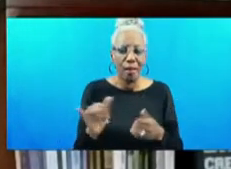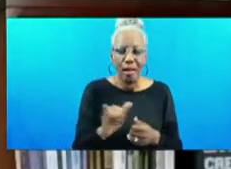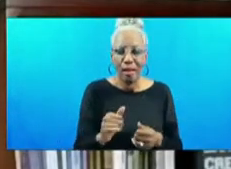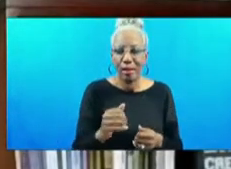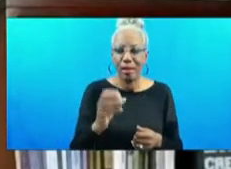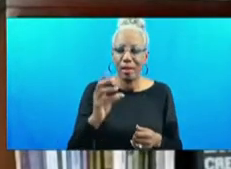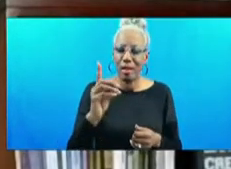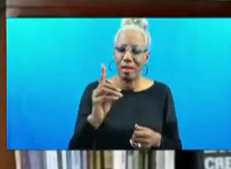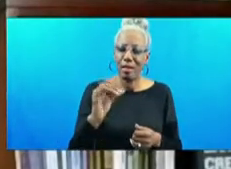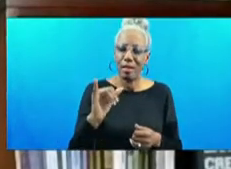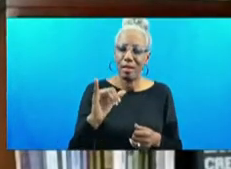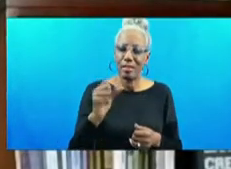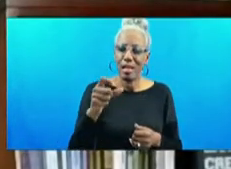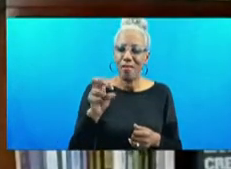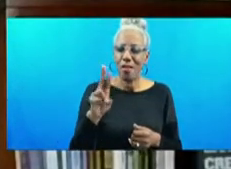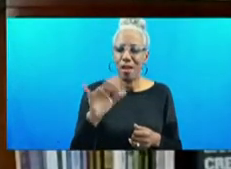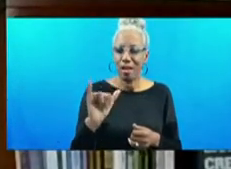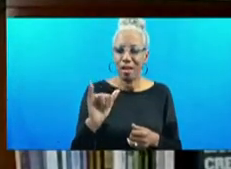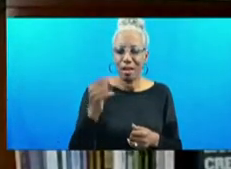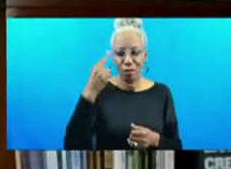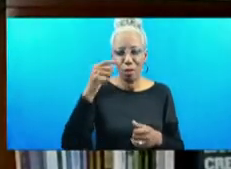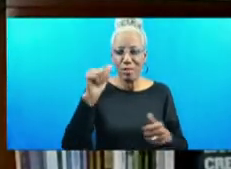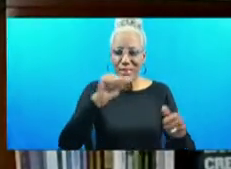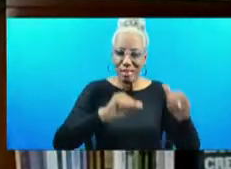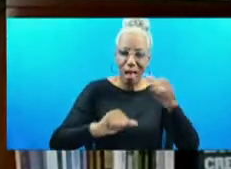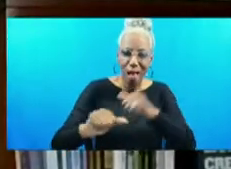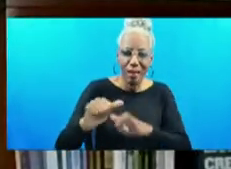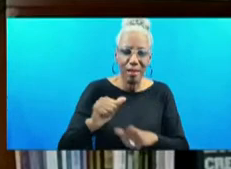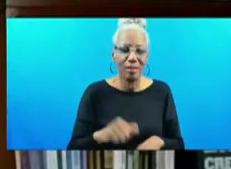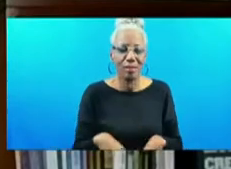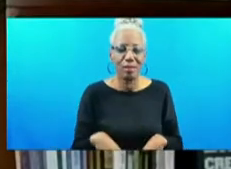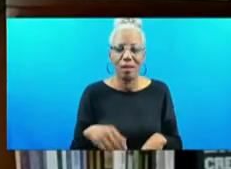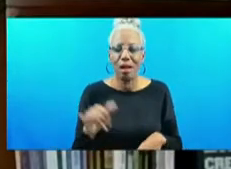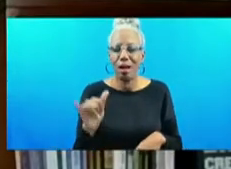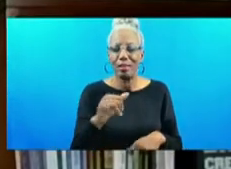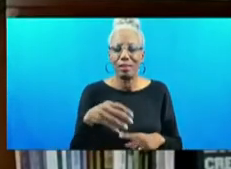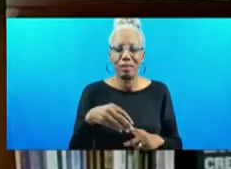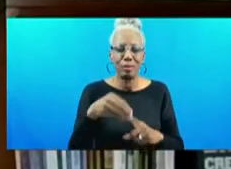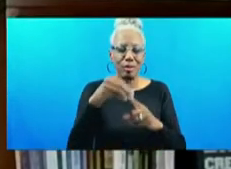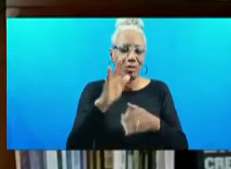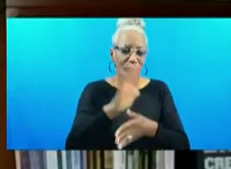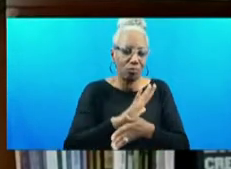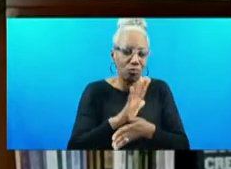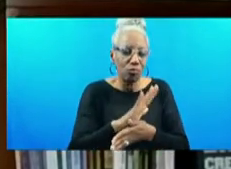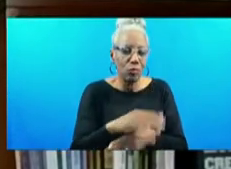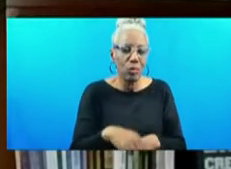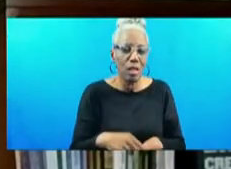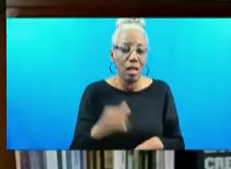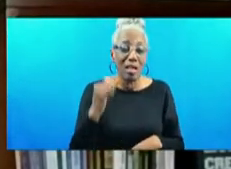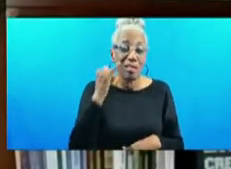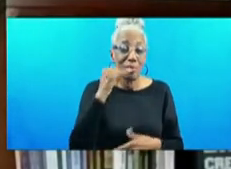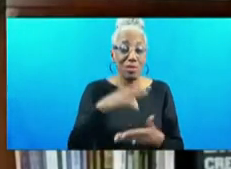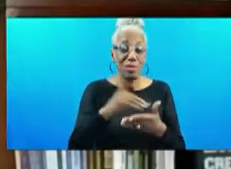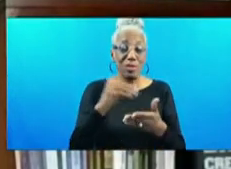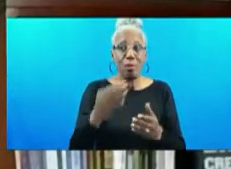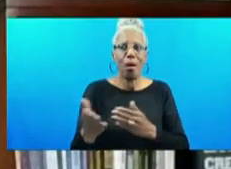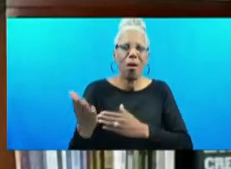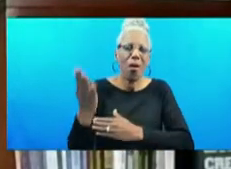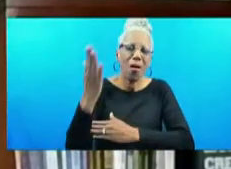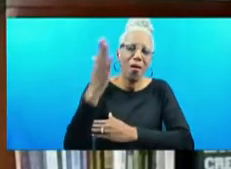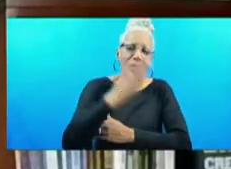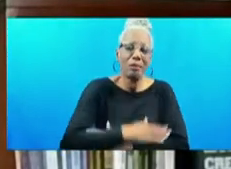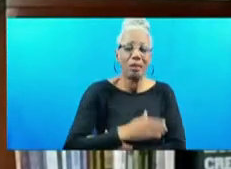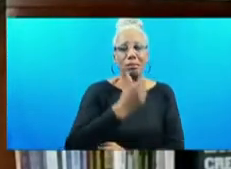videos and all of those pieces, so that when a student is online all day long, we know that what are some of the